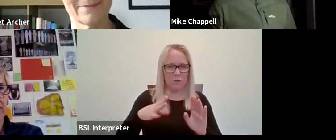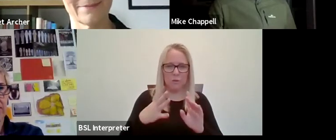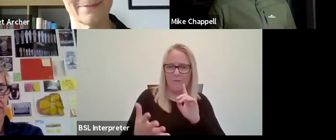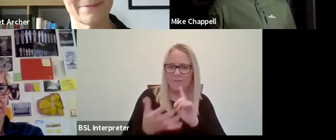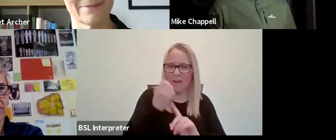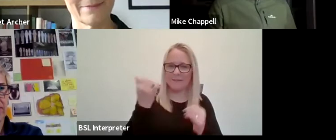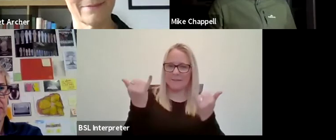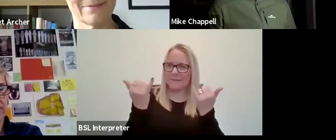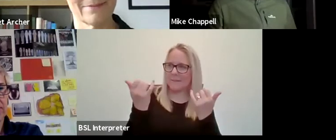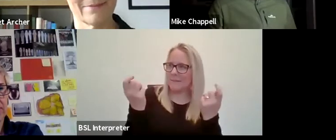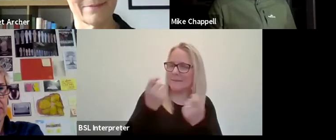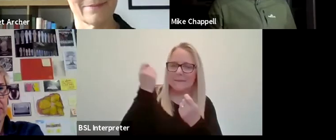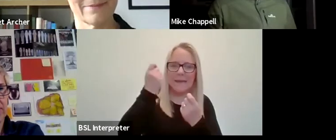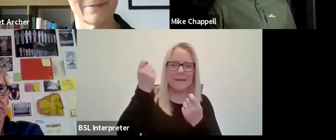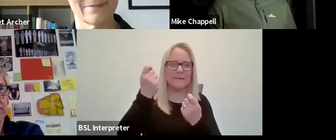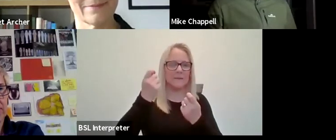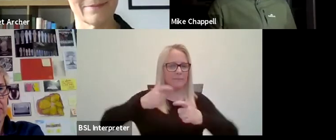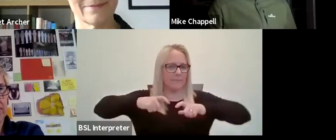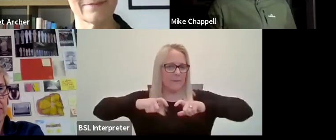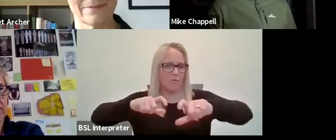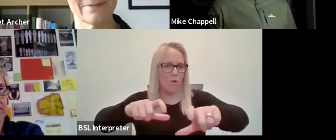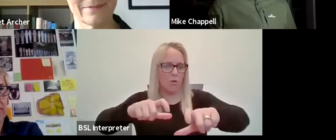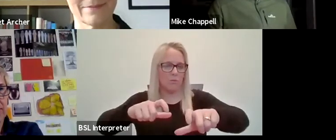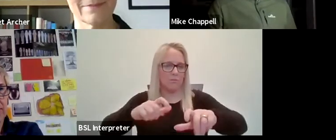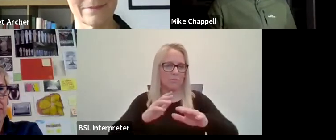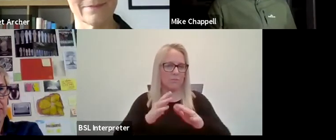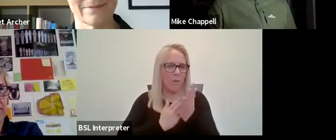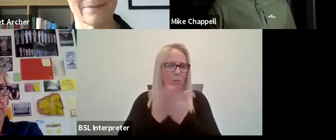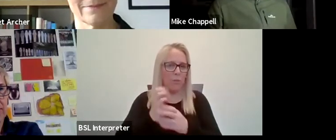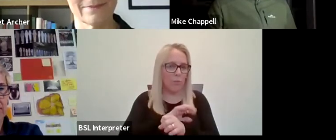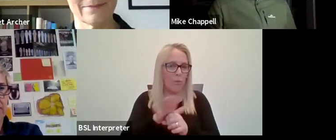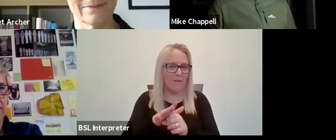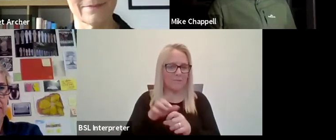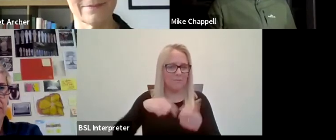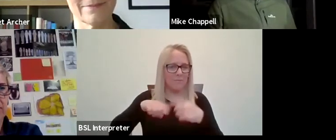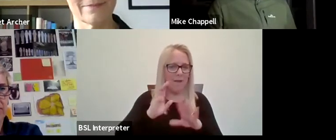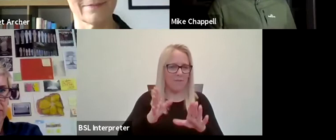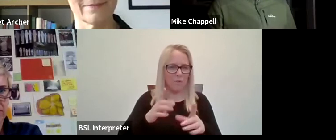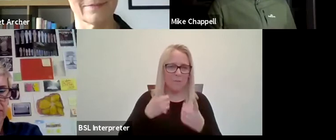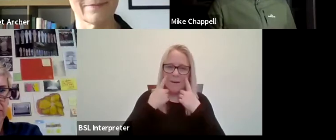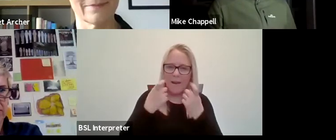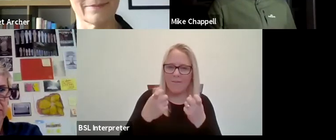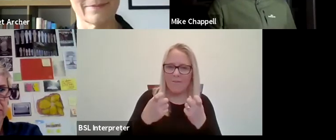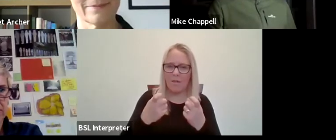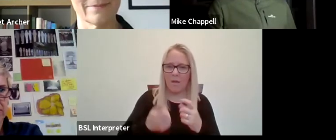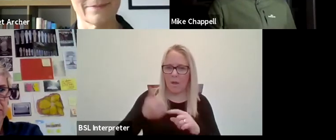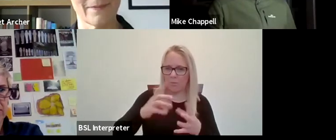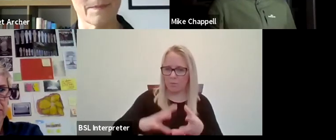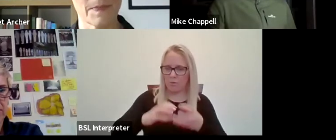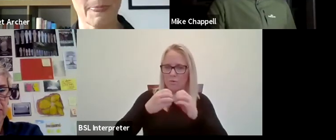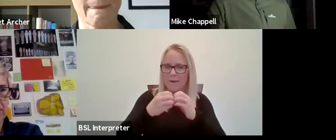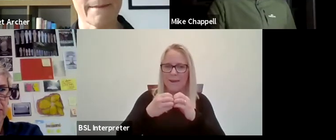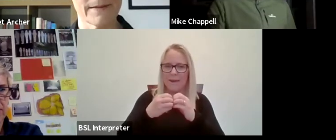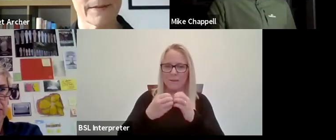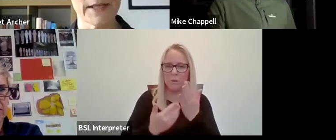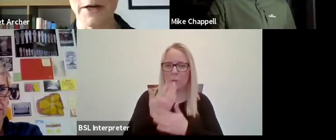post-COVID or during COVID, we're going to have to use those three phrases very carefully to find the new models, really, that capture value, if that